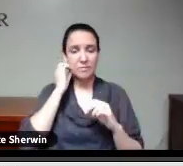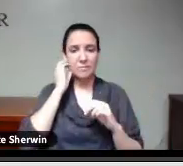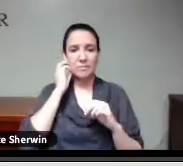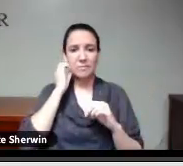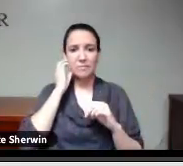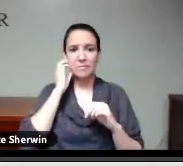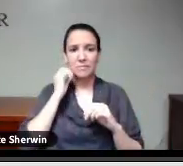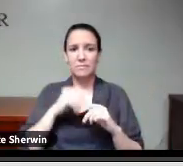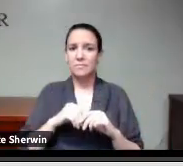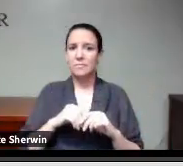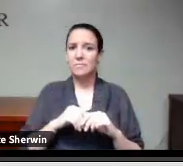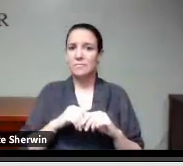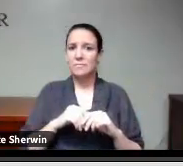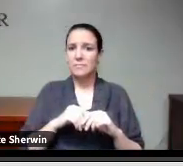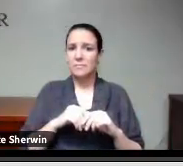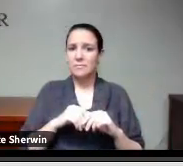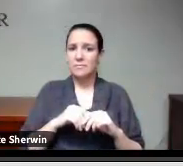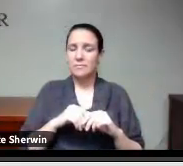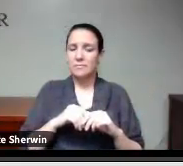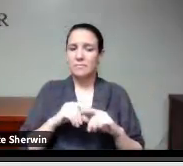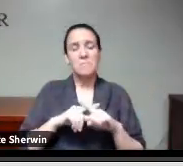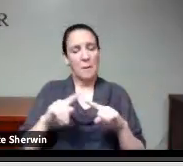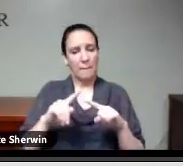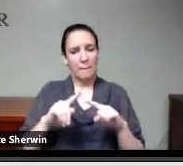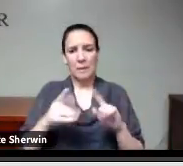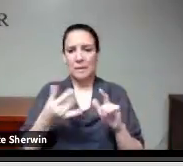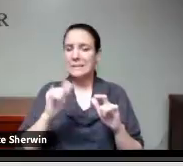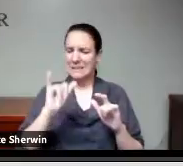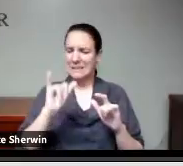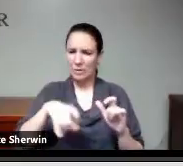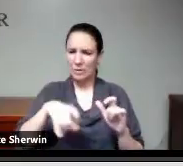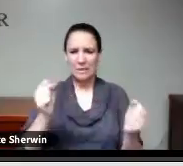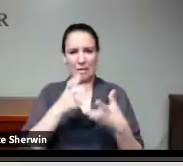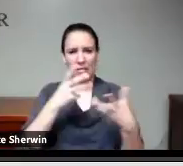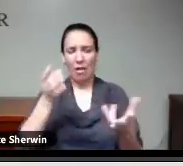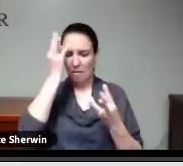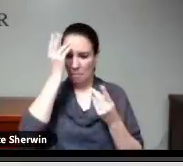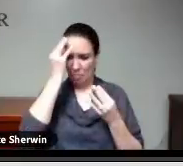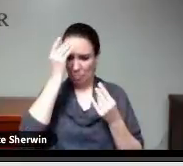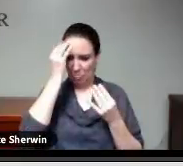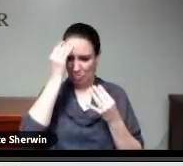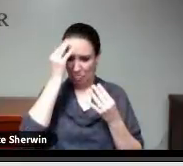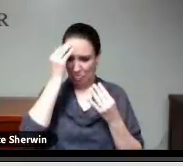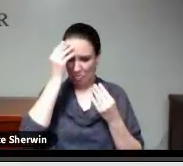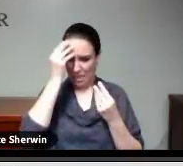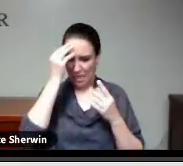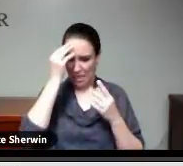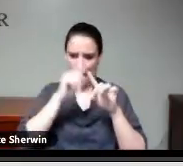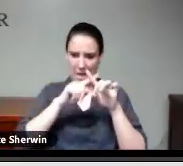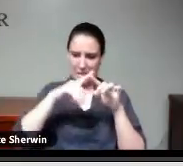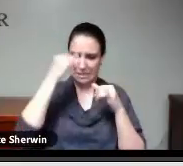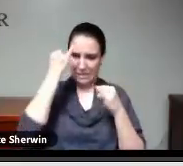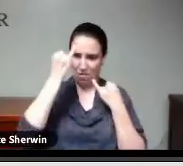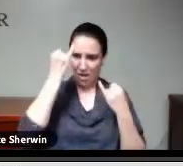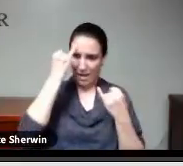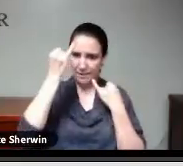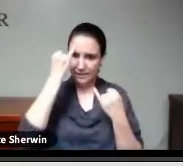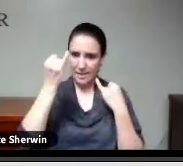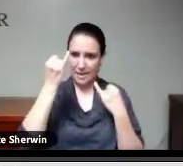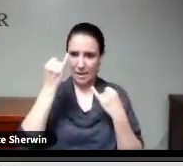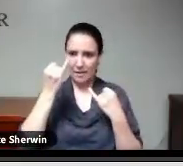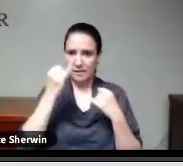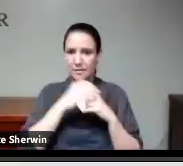but it's one that requires a lot of thinking and ideas about how it is that we can really address